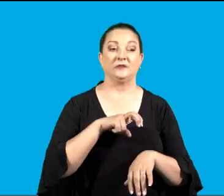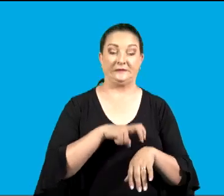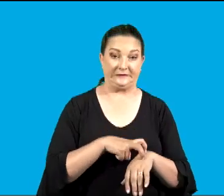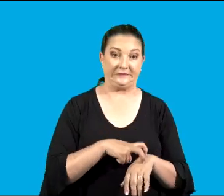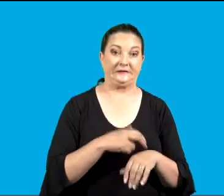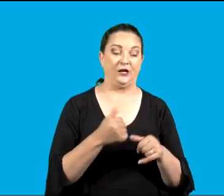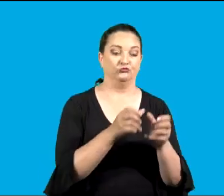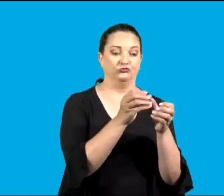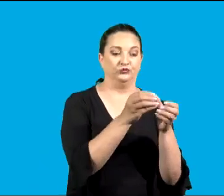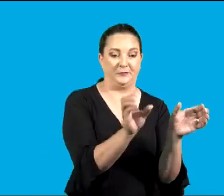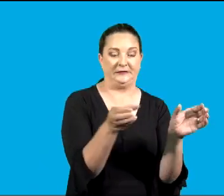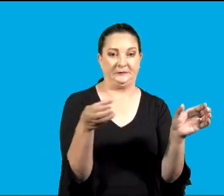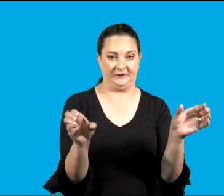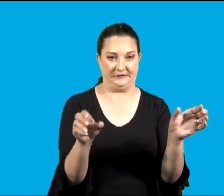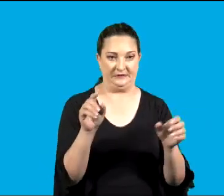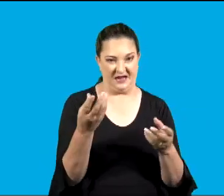rent.